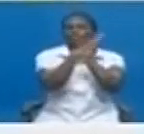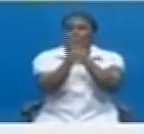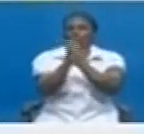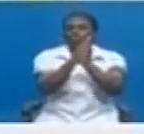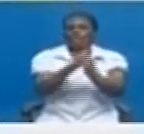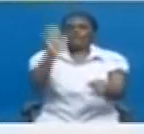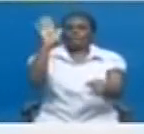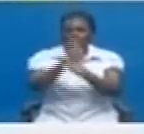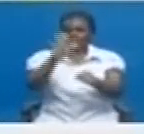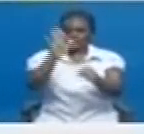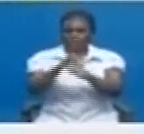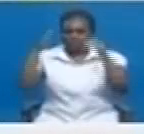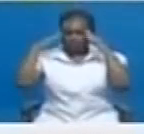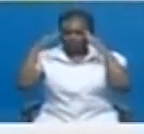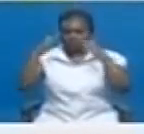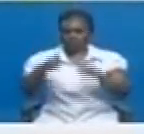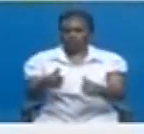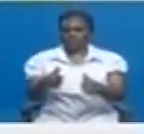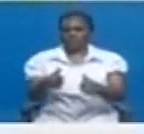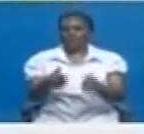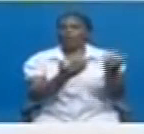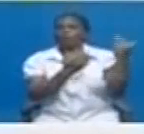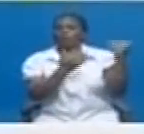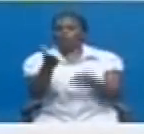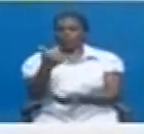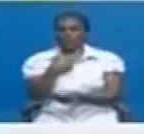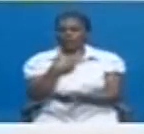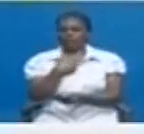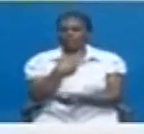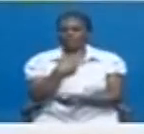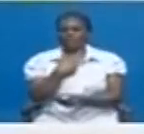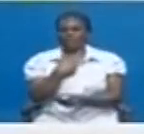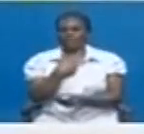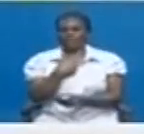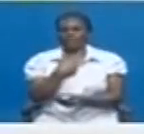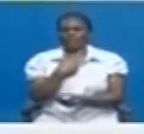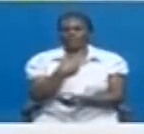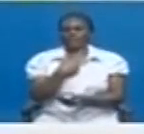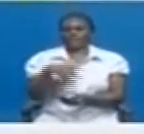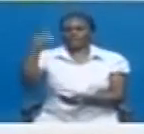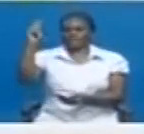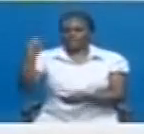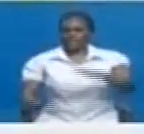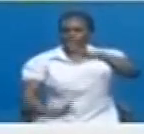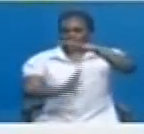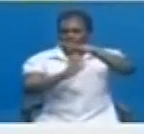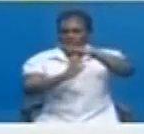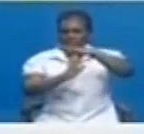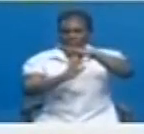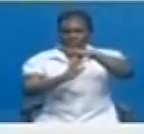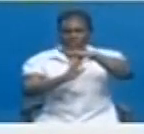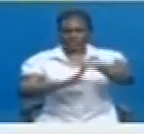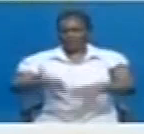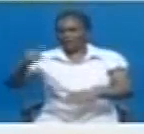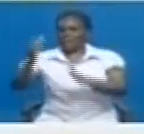a lot of hope for the residents there, sort of a new lease of life. This is KTN Prime. These